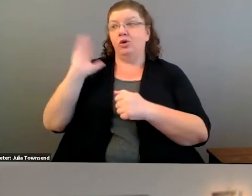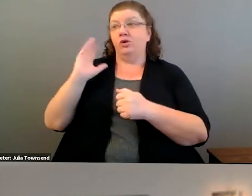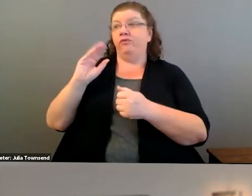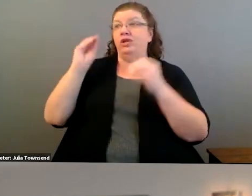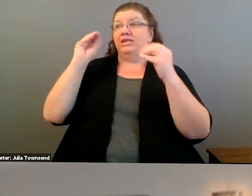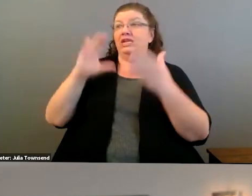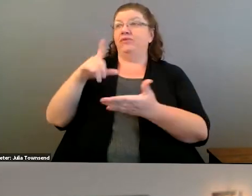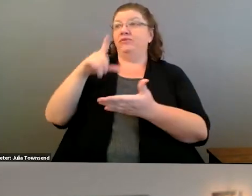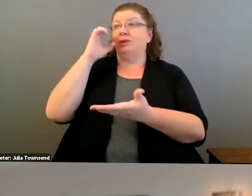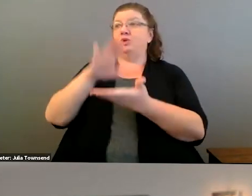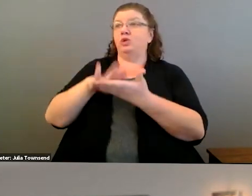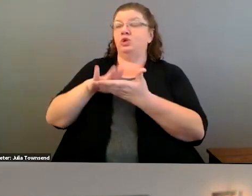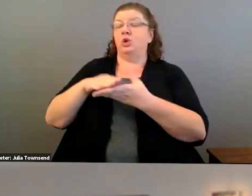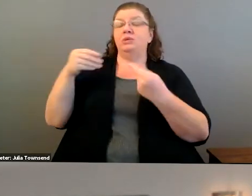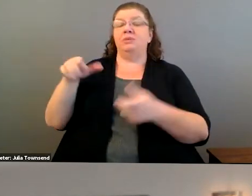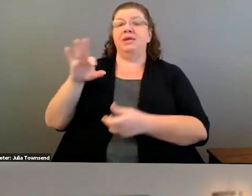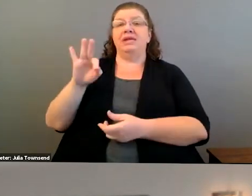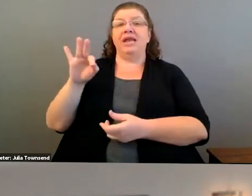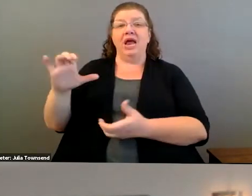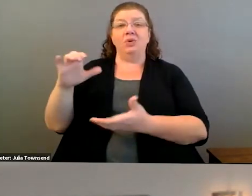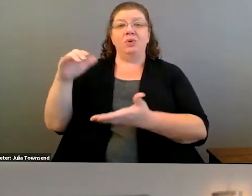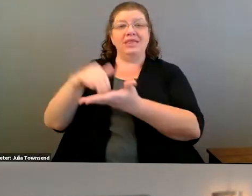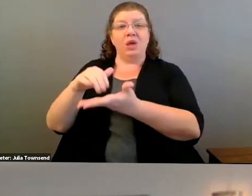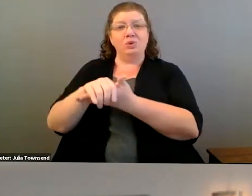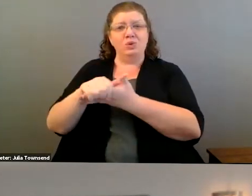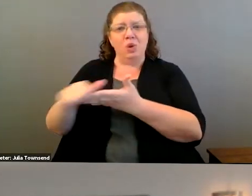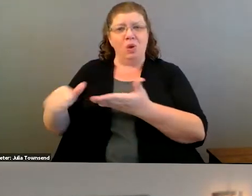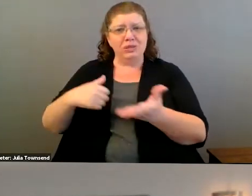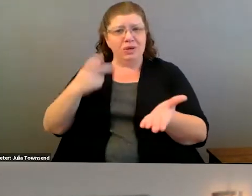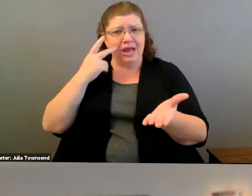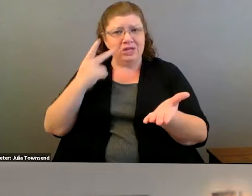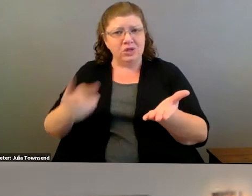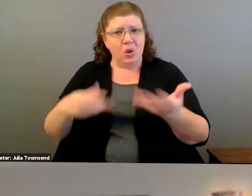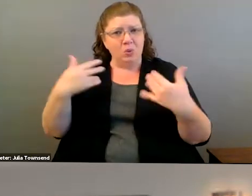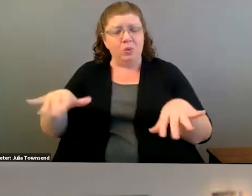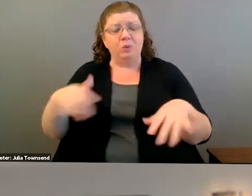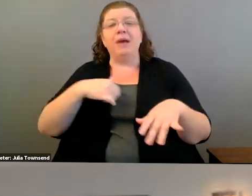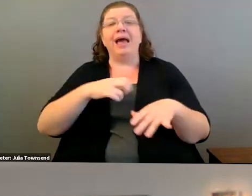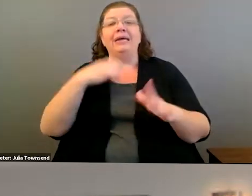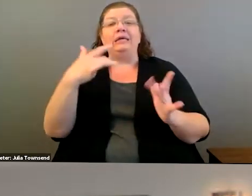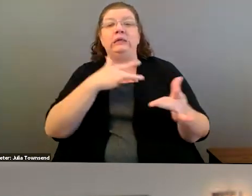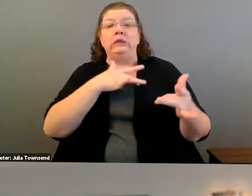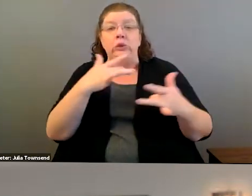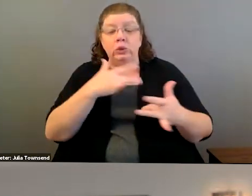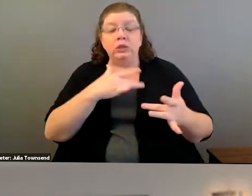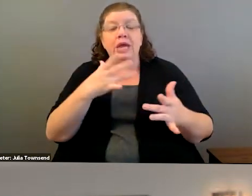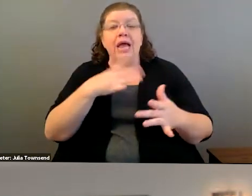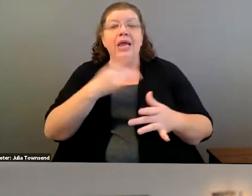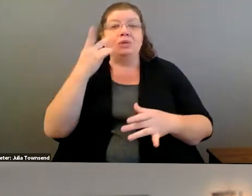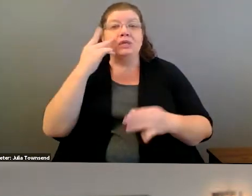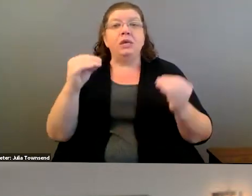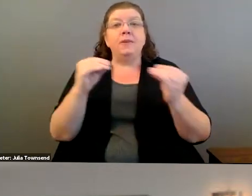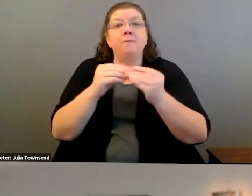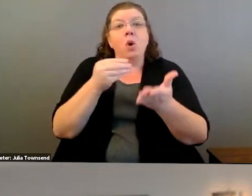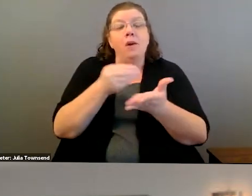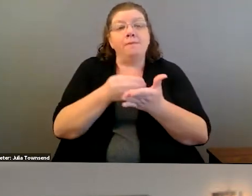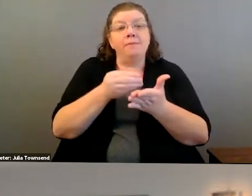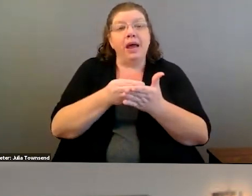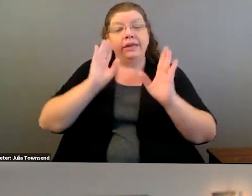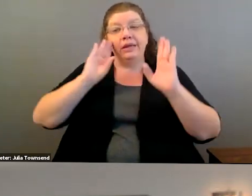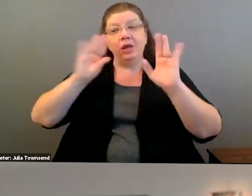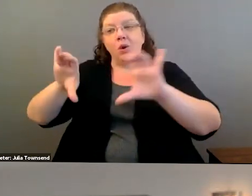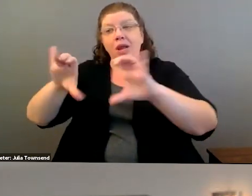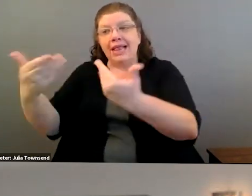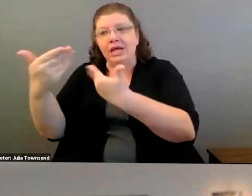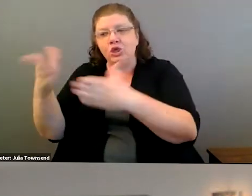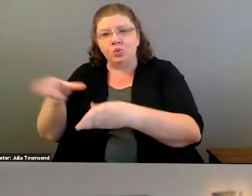spent $900,000 is what I saw. So my concern is just that I would like to see more money going into the